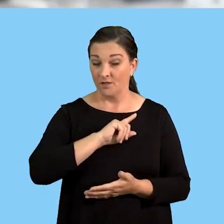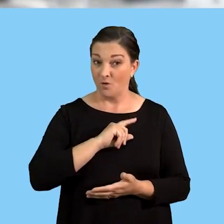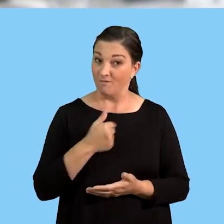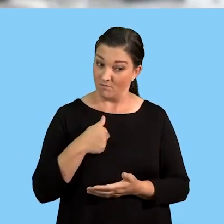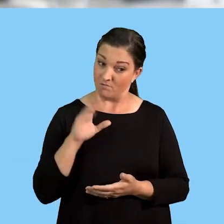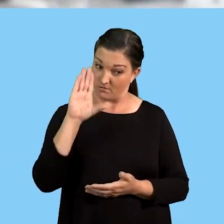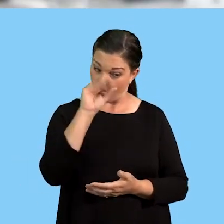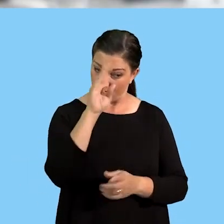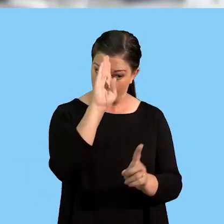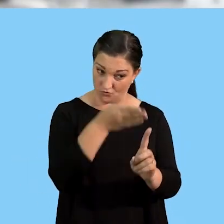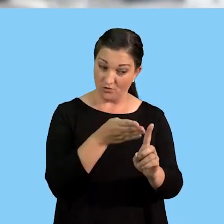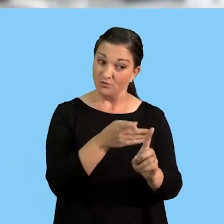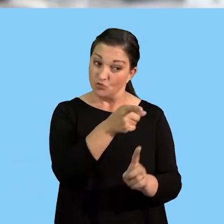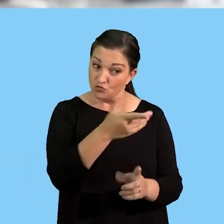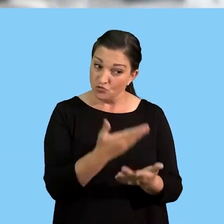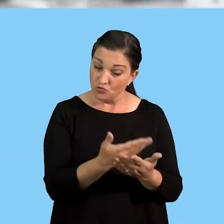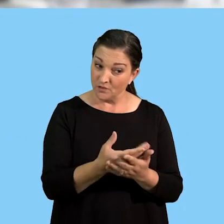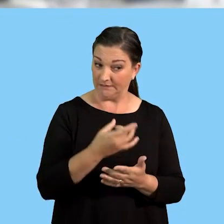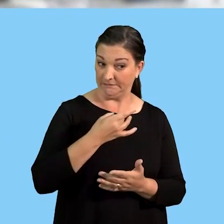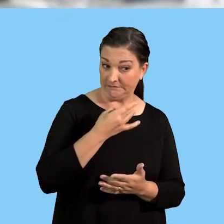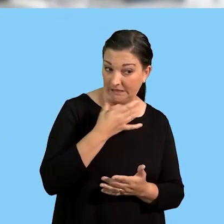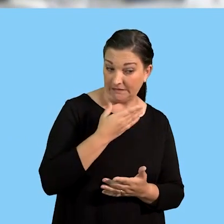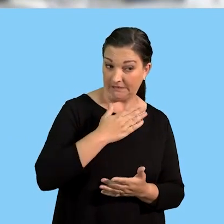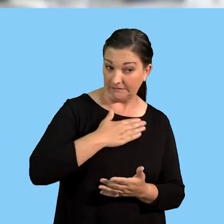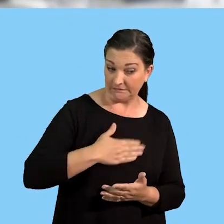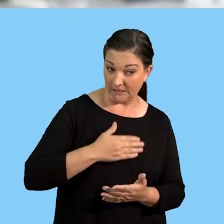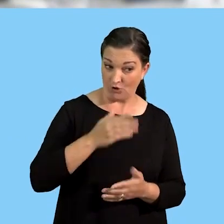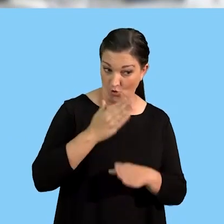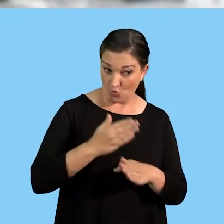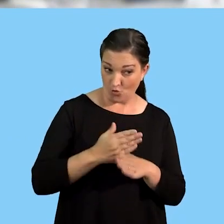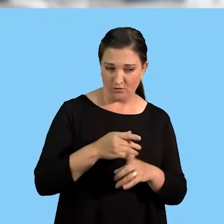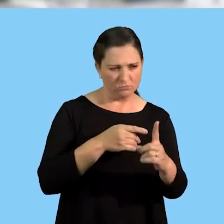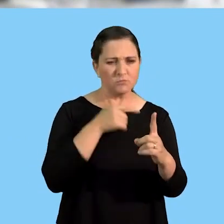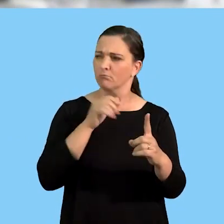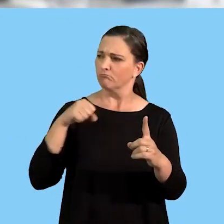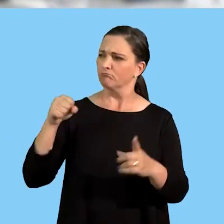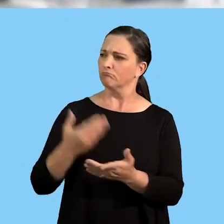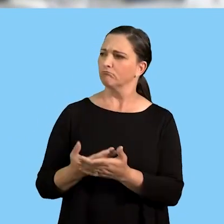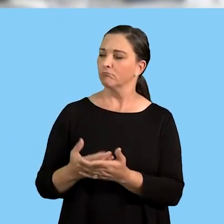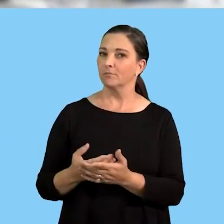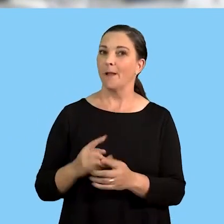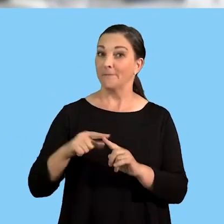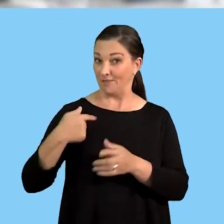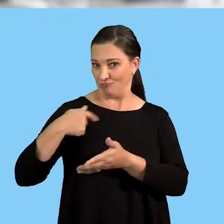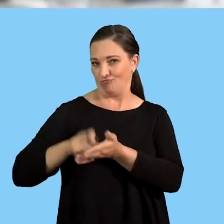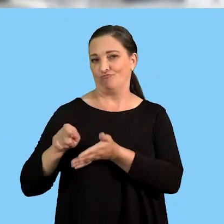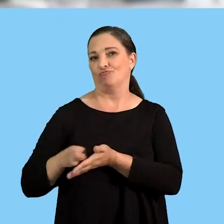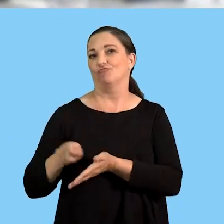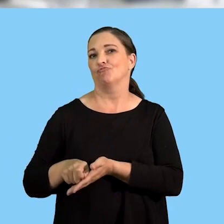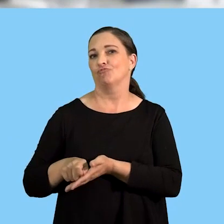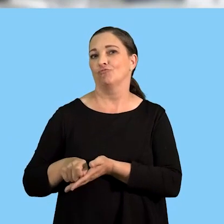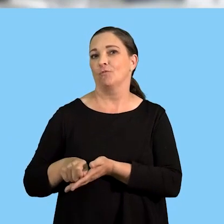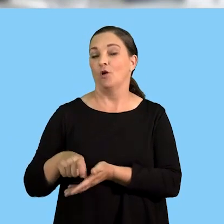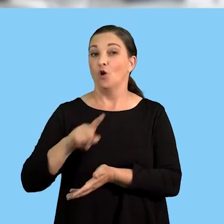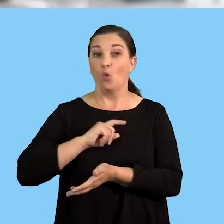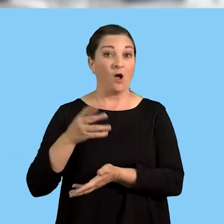you willing to work on Saturdays and Sunday? If you say yes, I need to record what you have said so that I